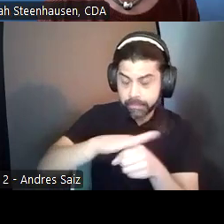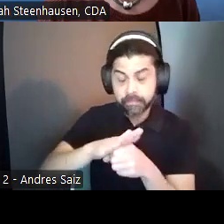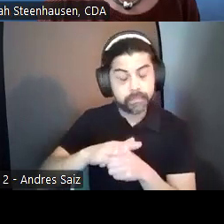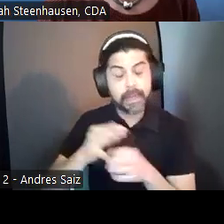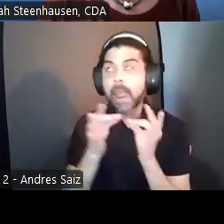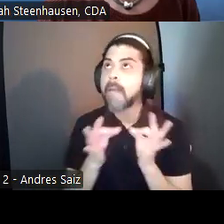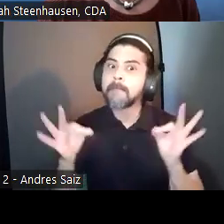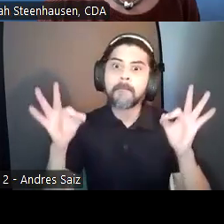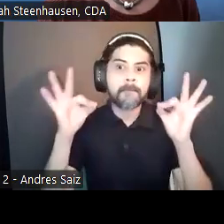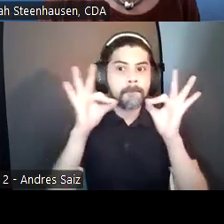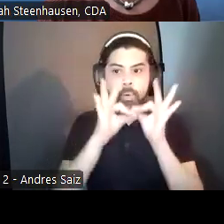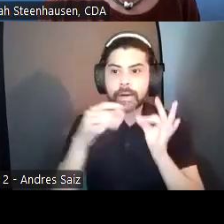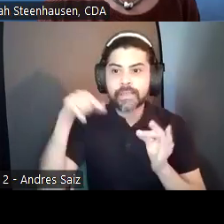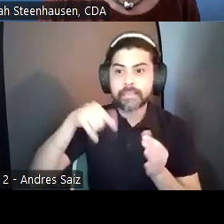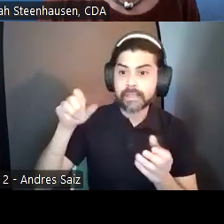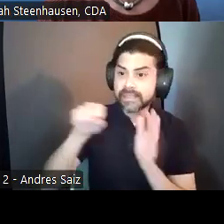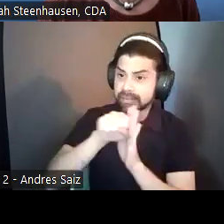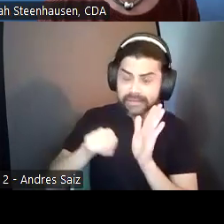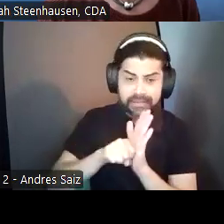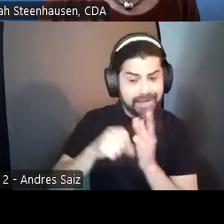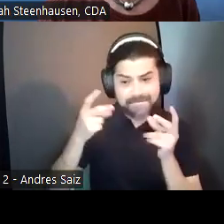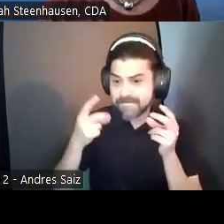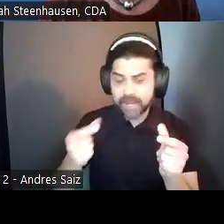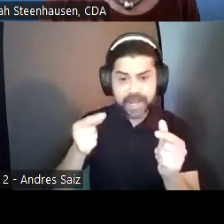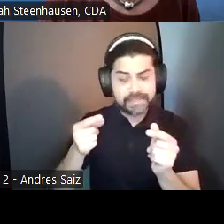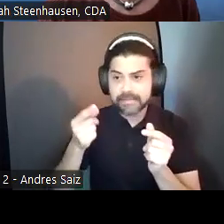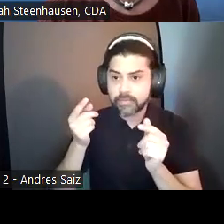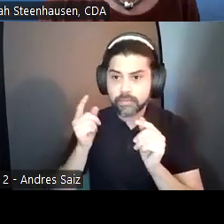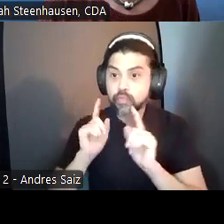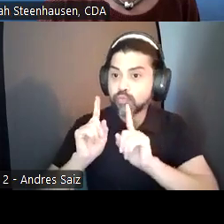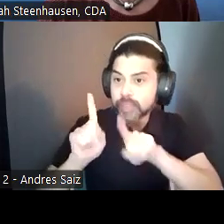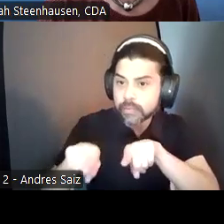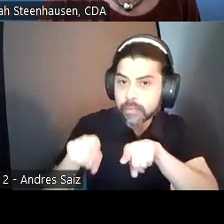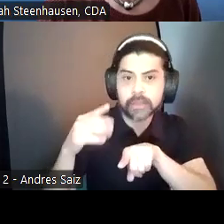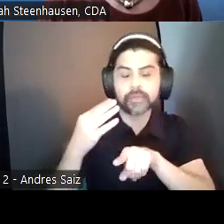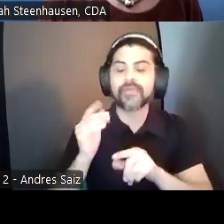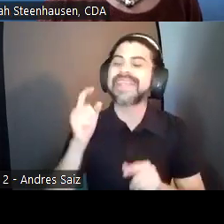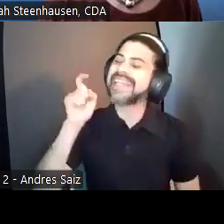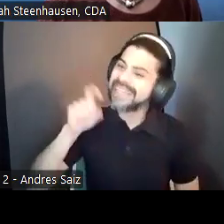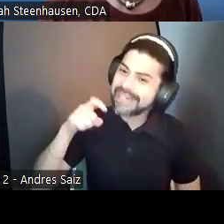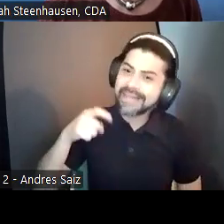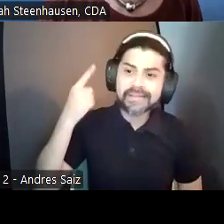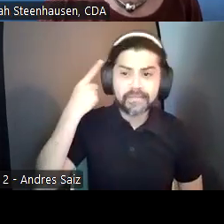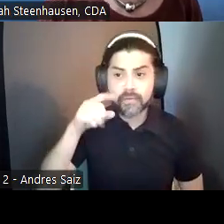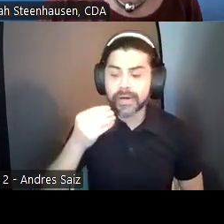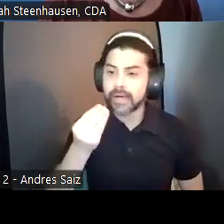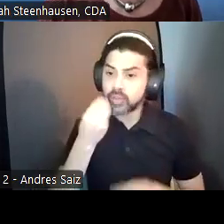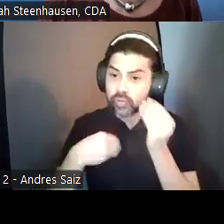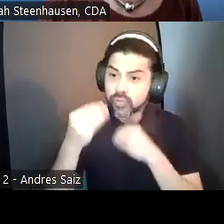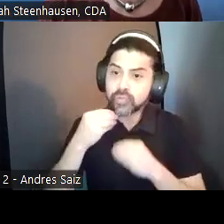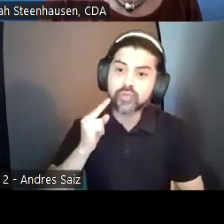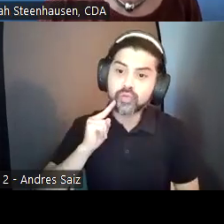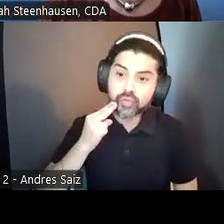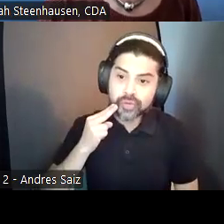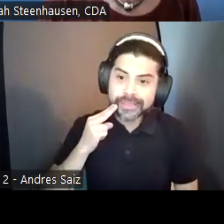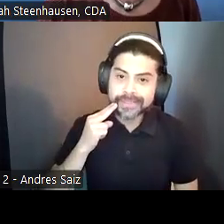responsive in addressing the critical nutrition needs of our populations. But before we end, I wanted to thank